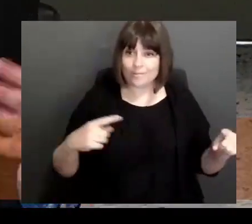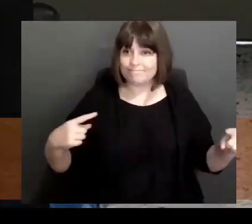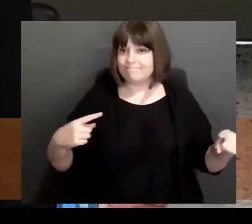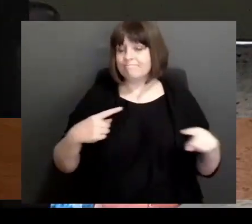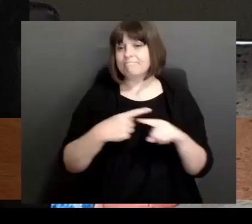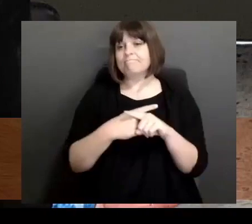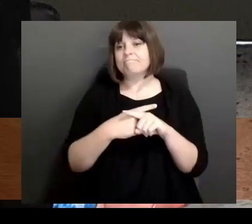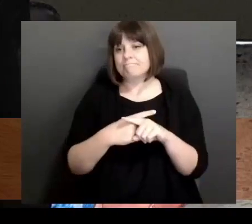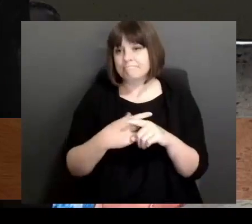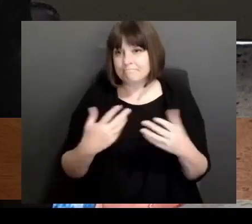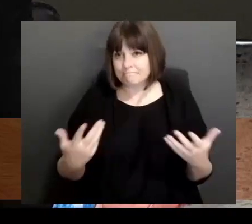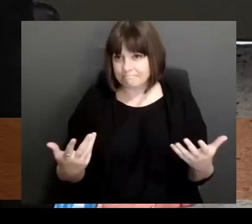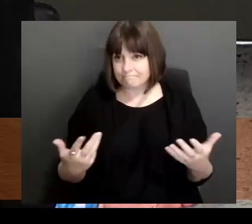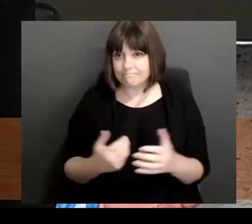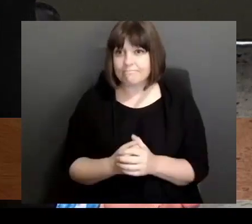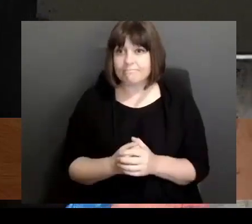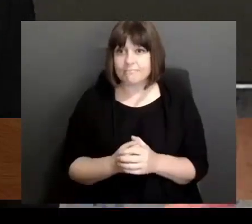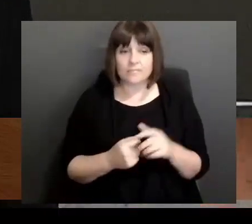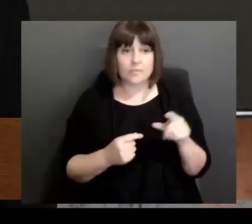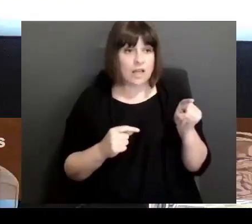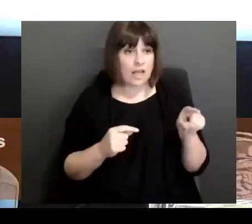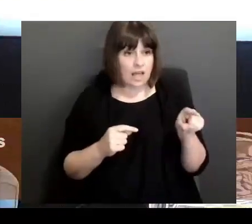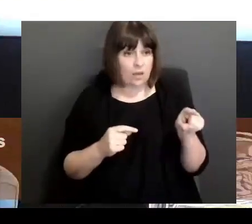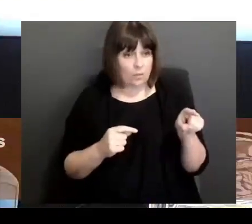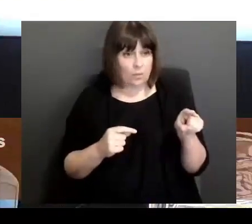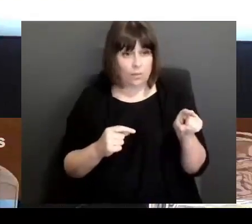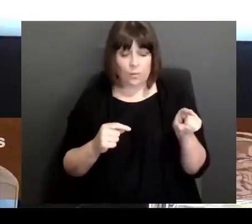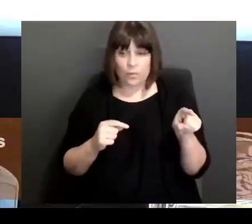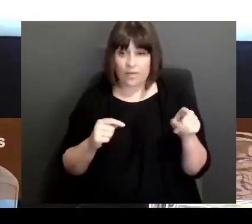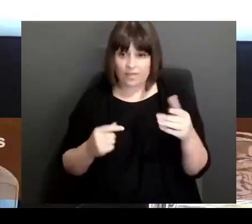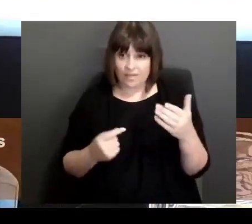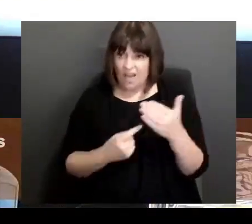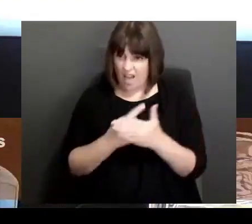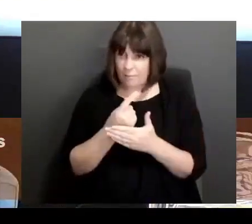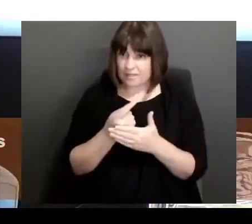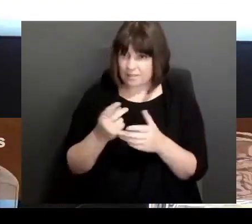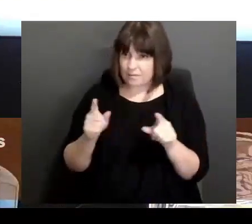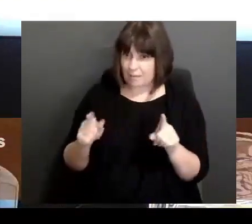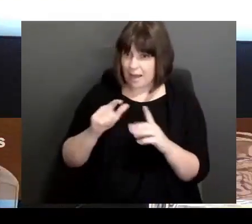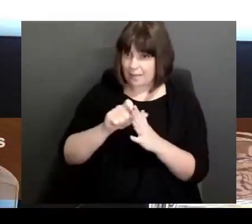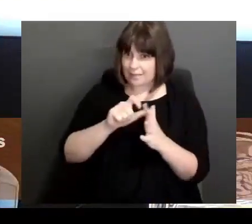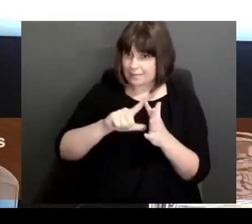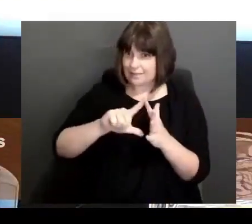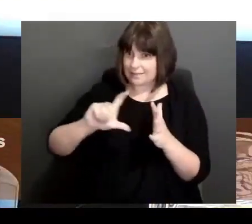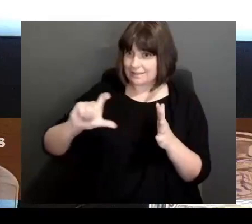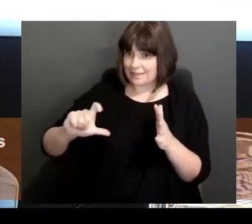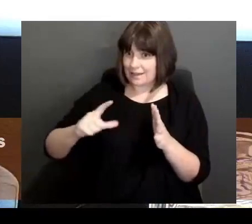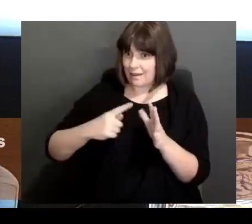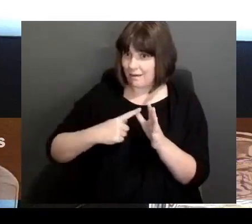sense, DECA prevails, correct? Yes, because that's where the power is.